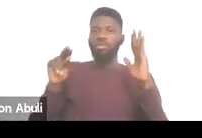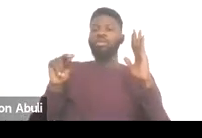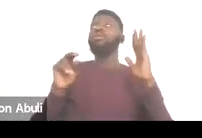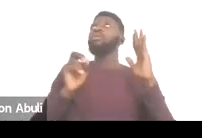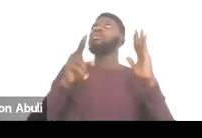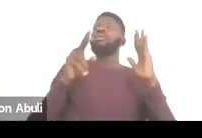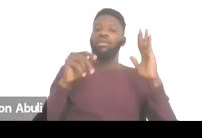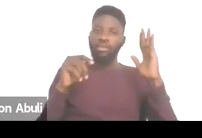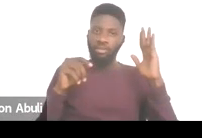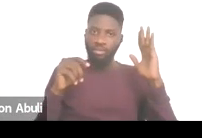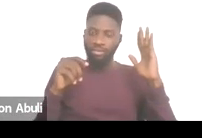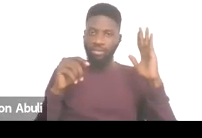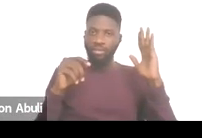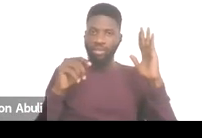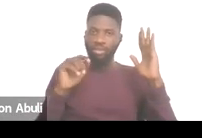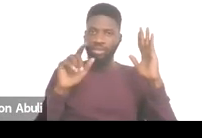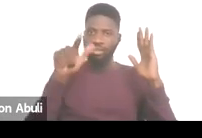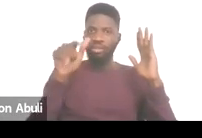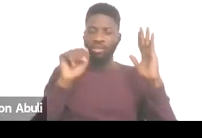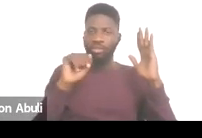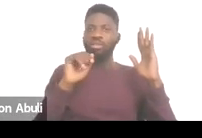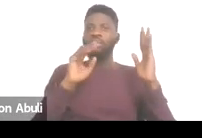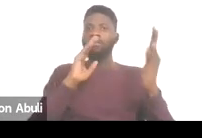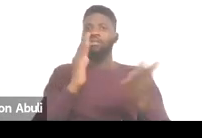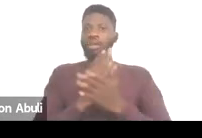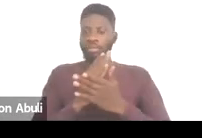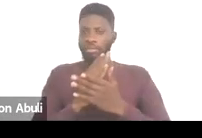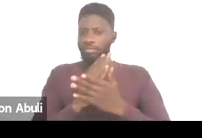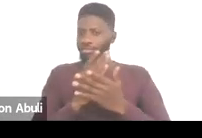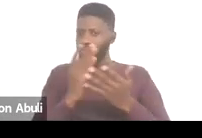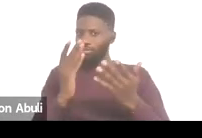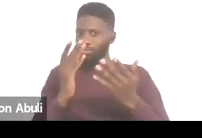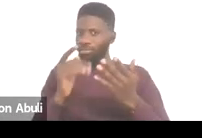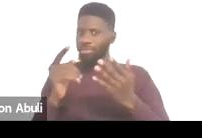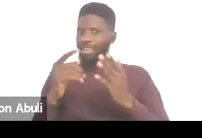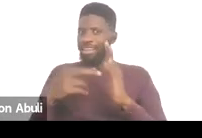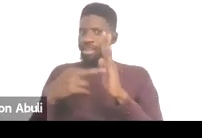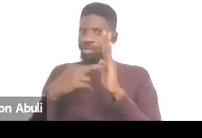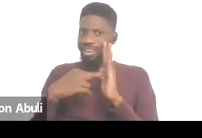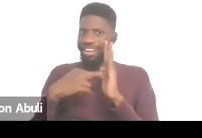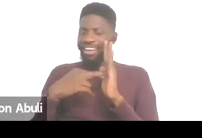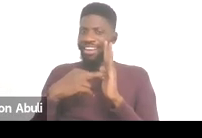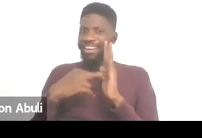may want to check back and see, maybe did I look at the requirements correctly? Did I